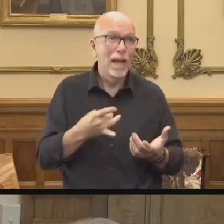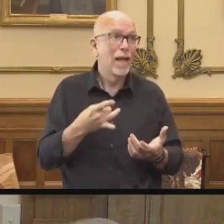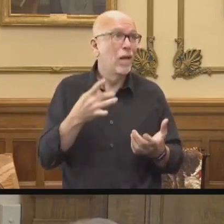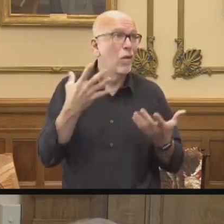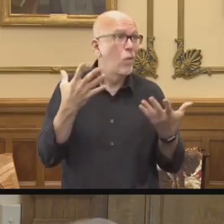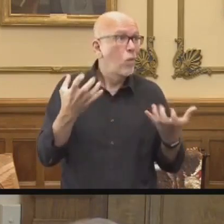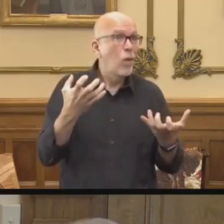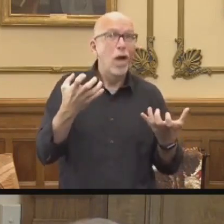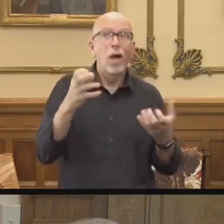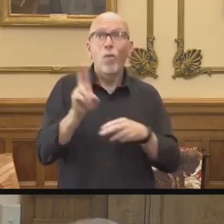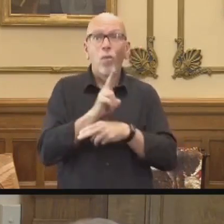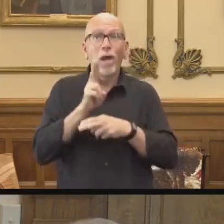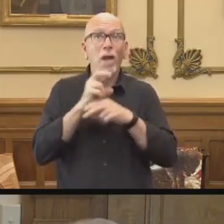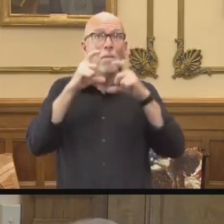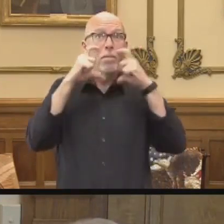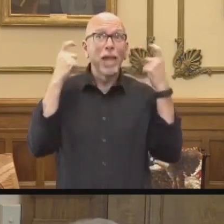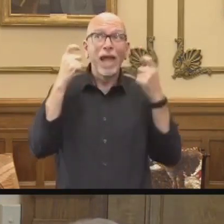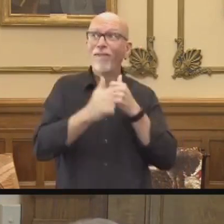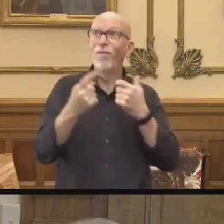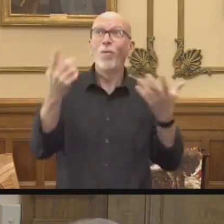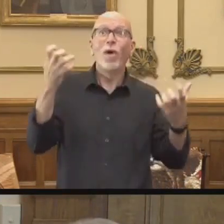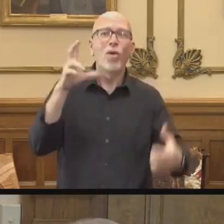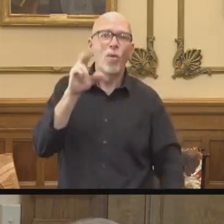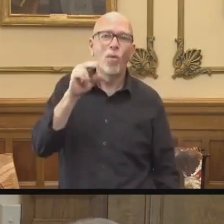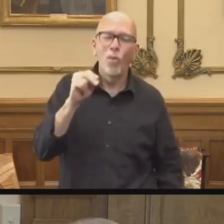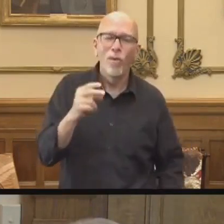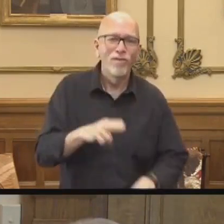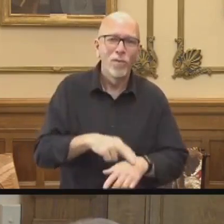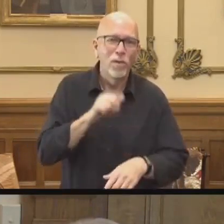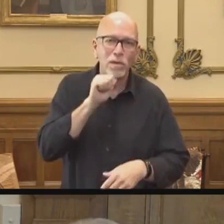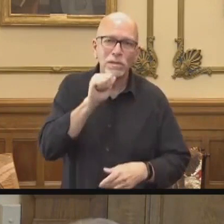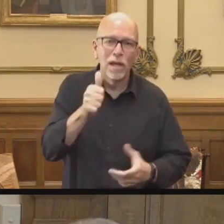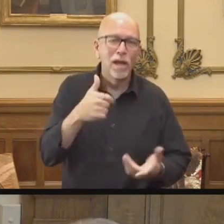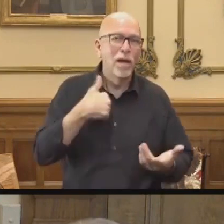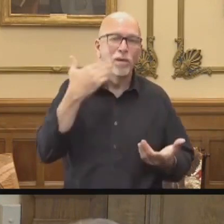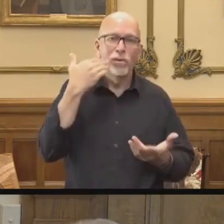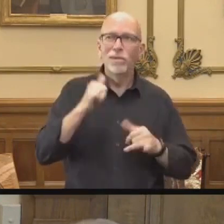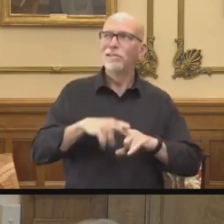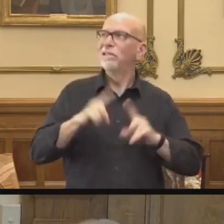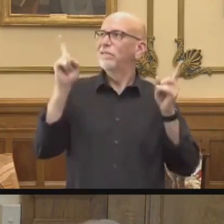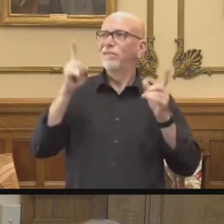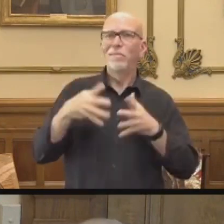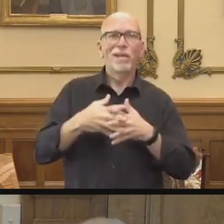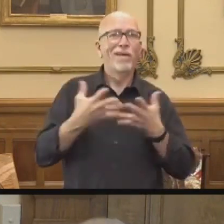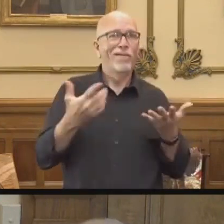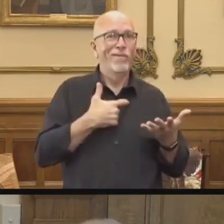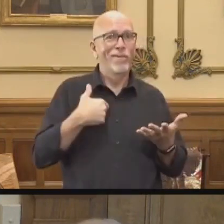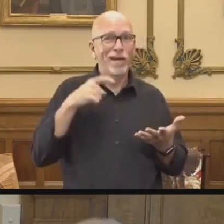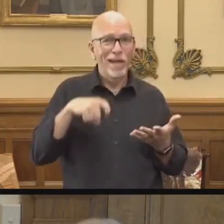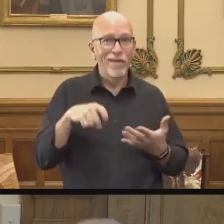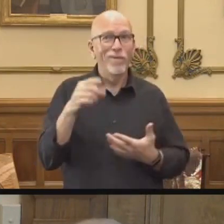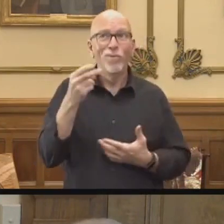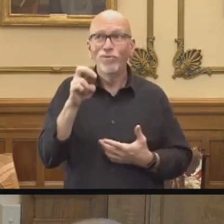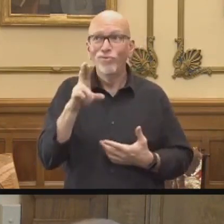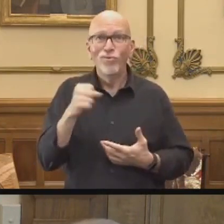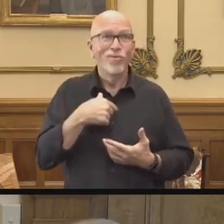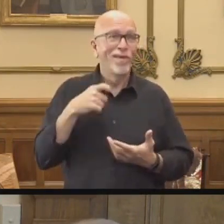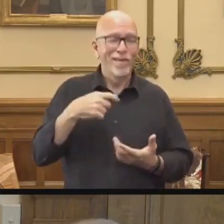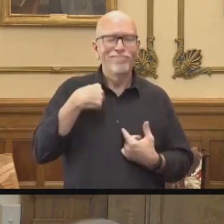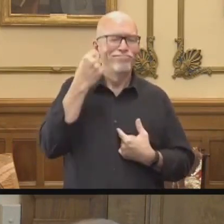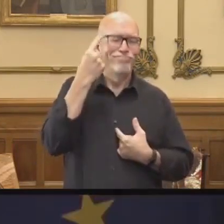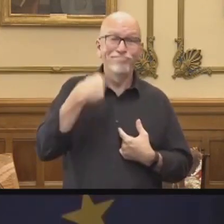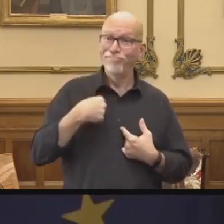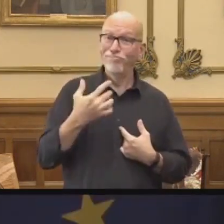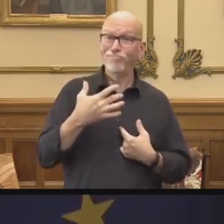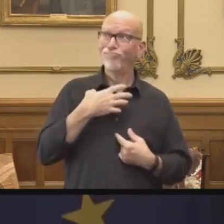wants to wear a face mask. I mean, this is different, especially for Americans and Hoosiers. I get it. It's not my